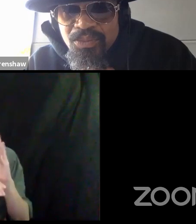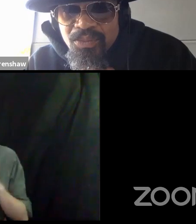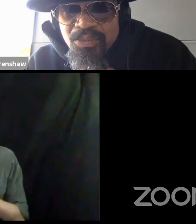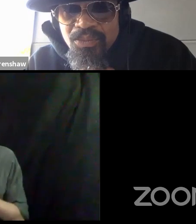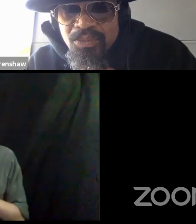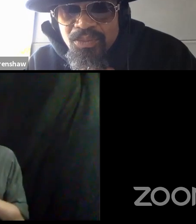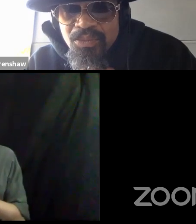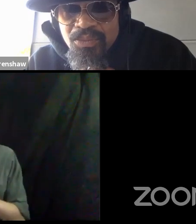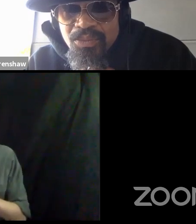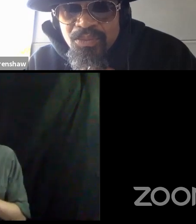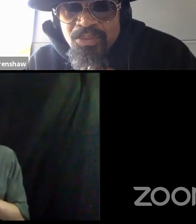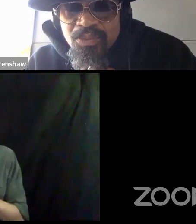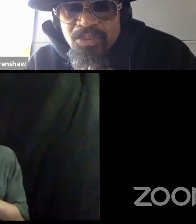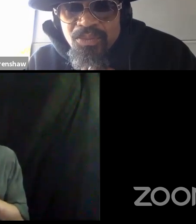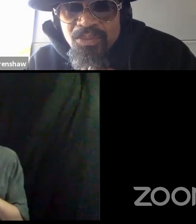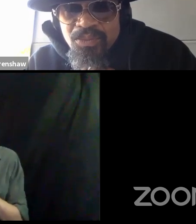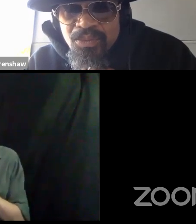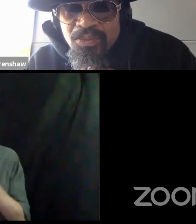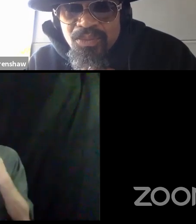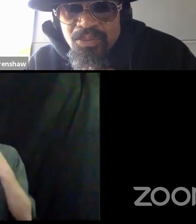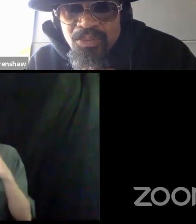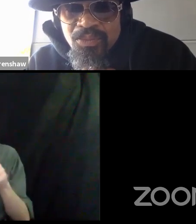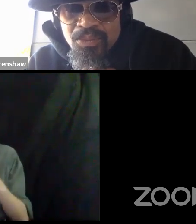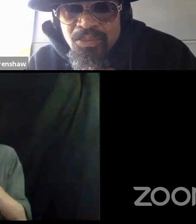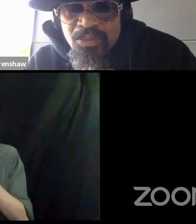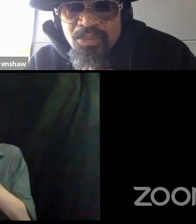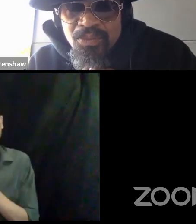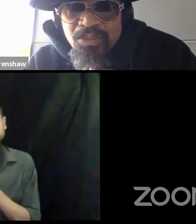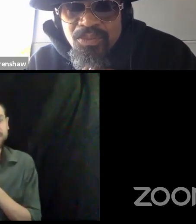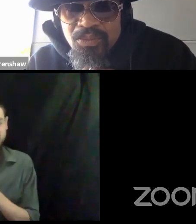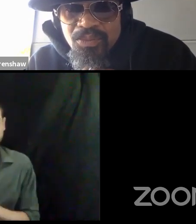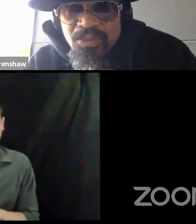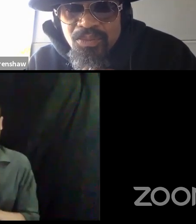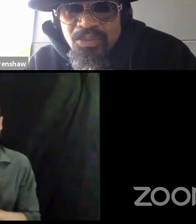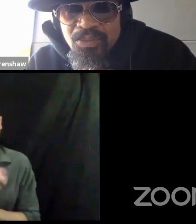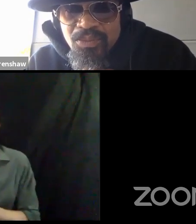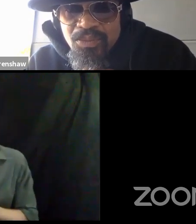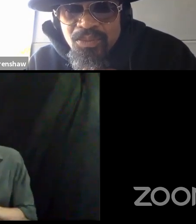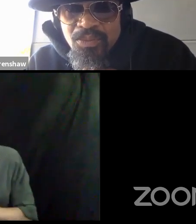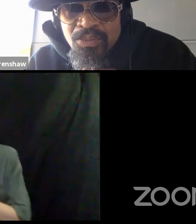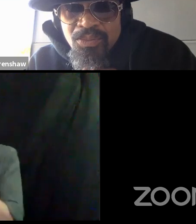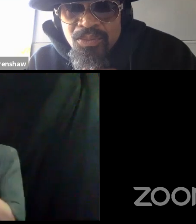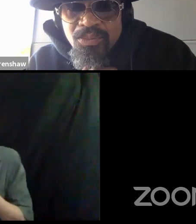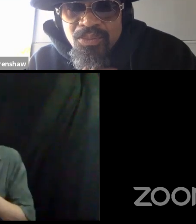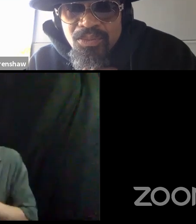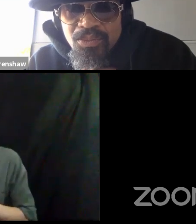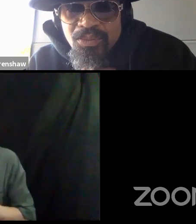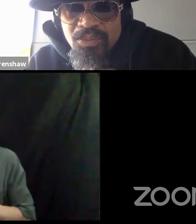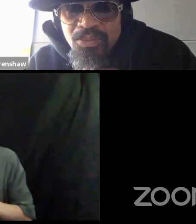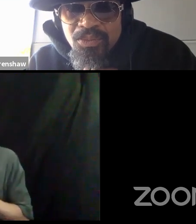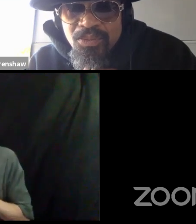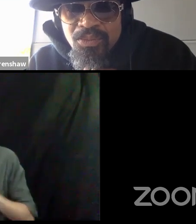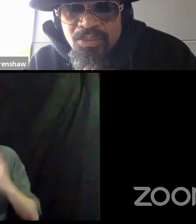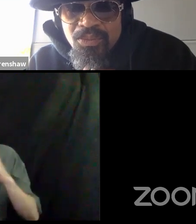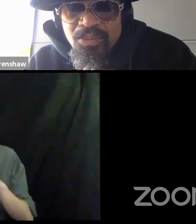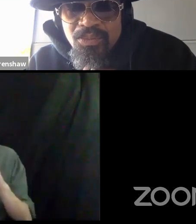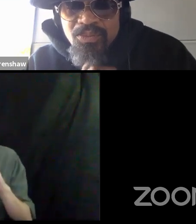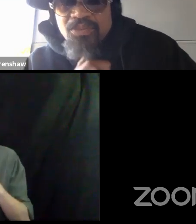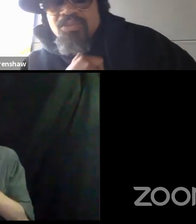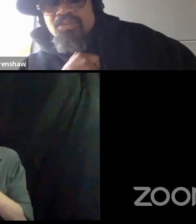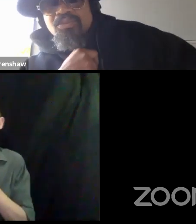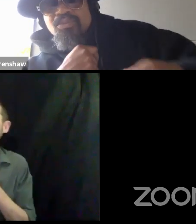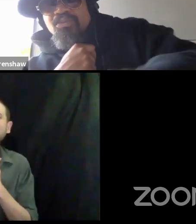labor, but is also intended to keep authority over us. So when we in our communities feel like we're over-policed and